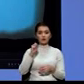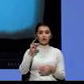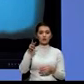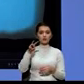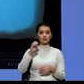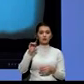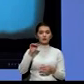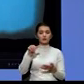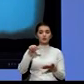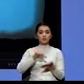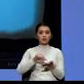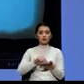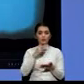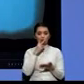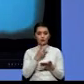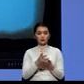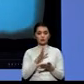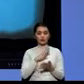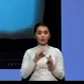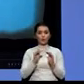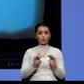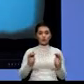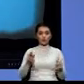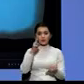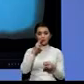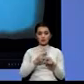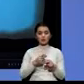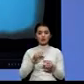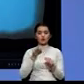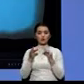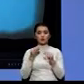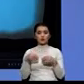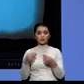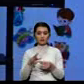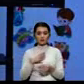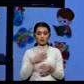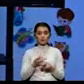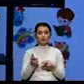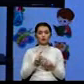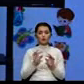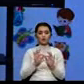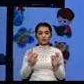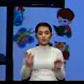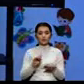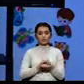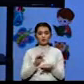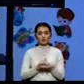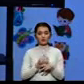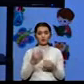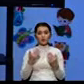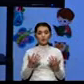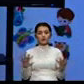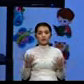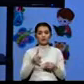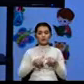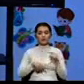Najmiddin Kubroning qahramonliklarini ukalaringizga, uydagilarga so'zlab berdingizmi? Juda ham yaxshi, barakalla. Demak,